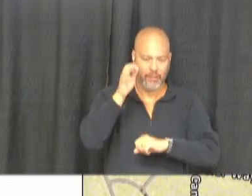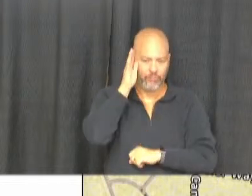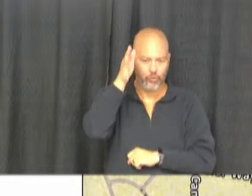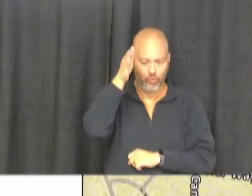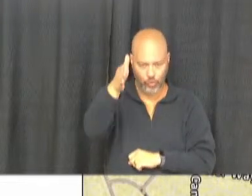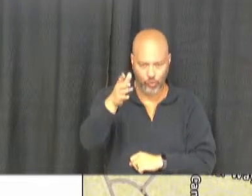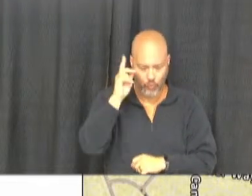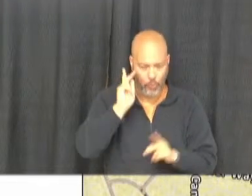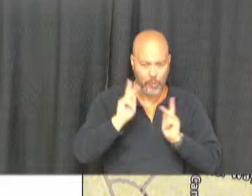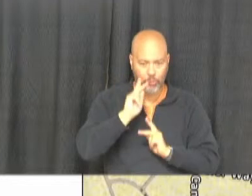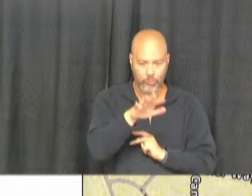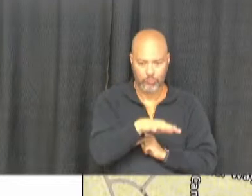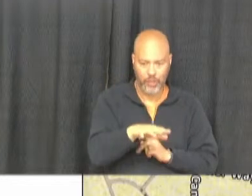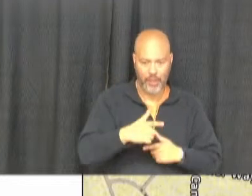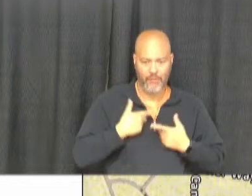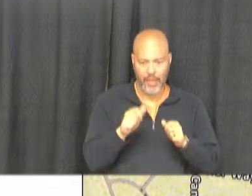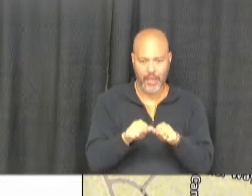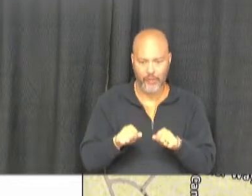for all those residents.